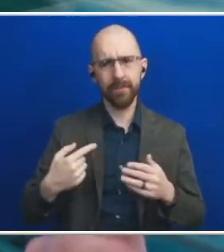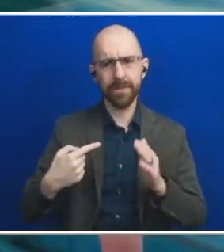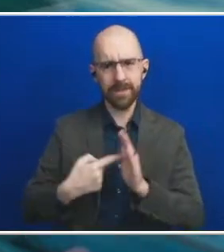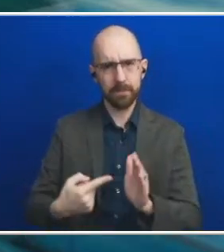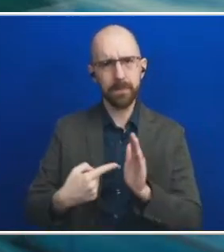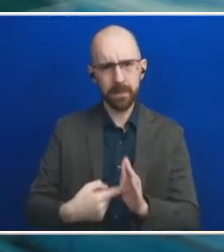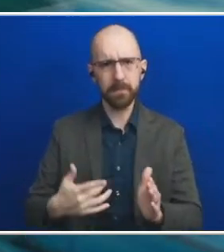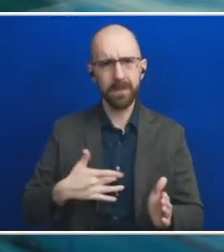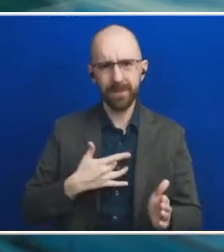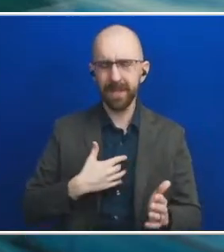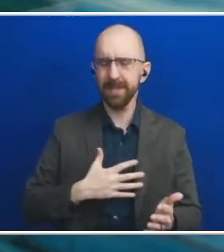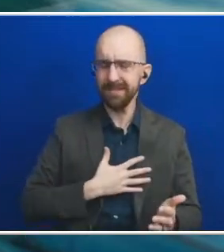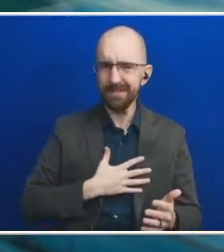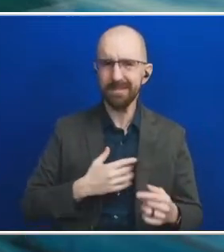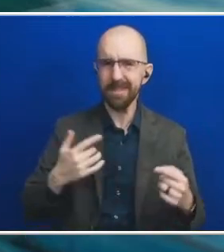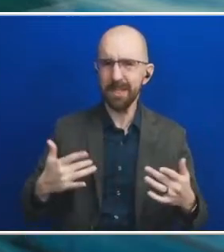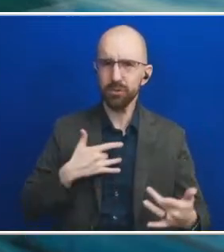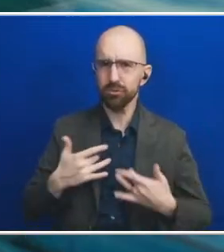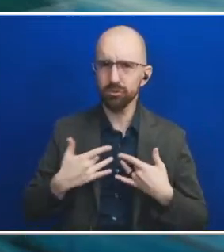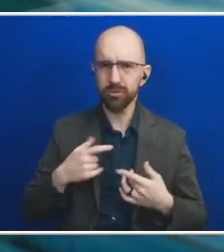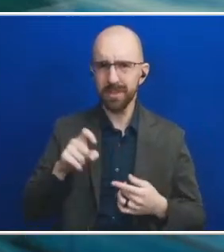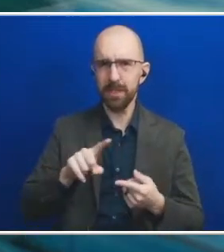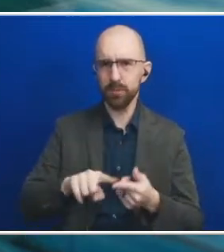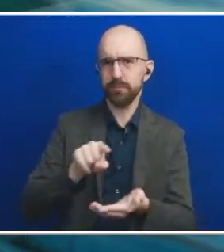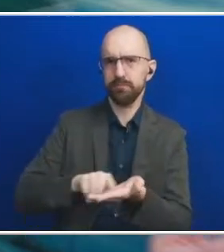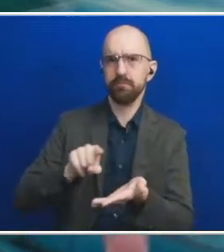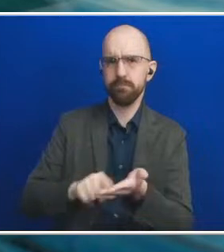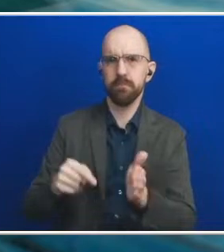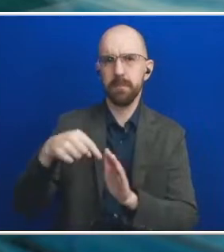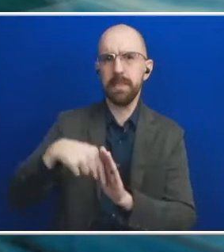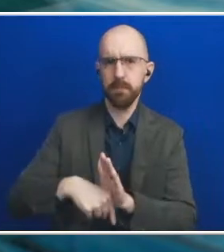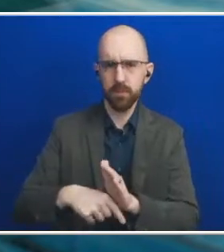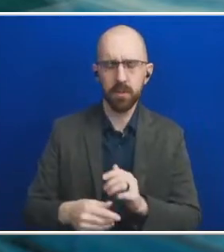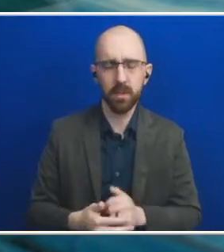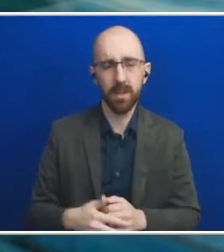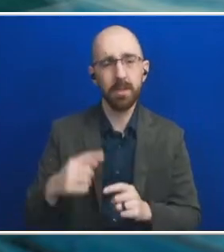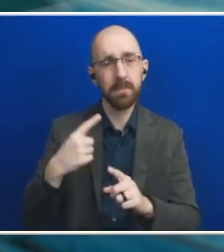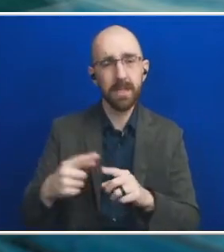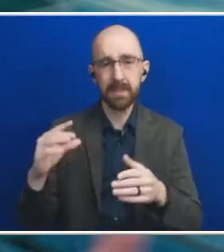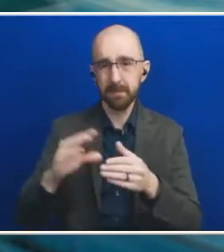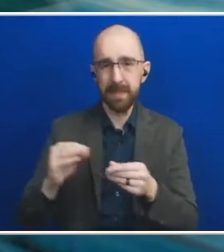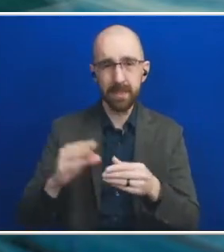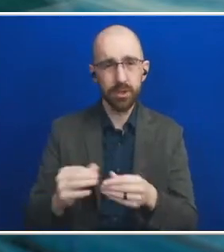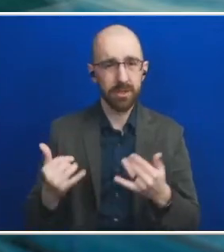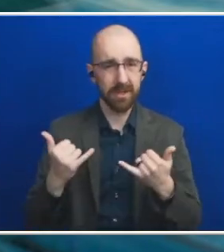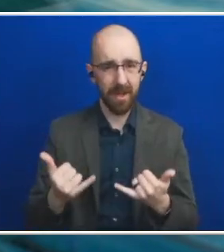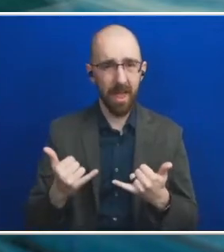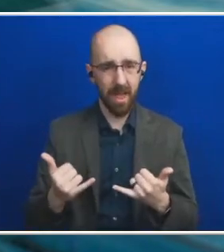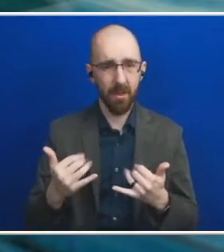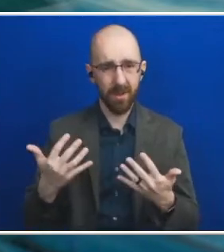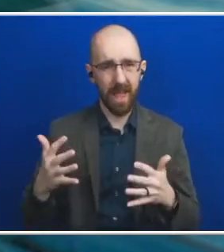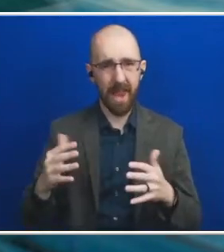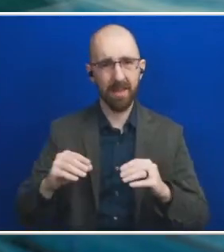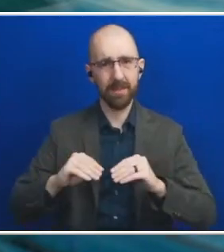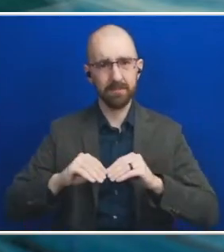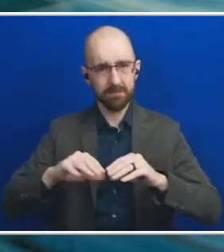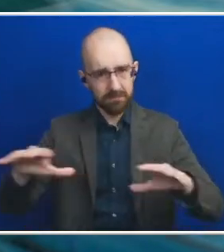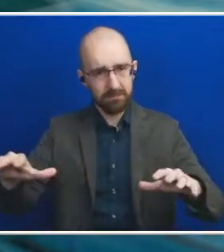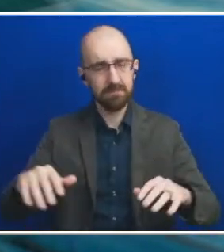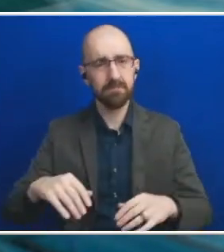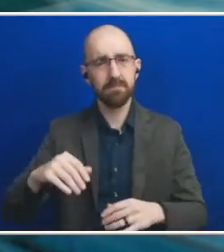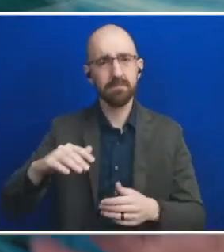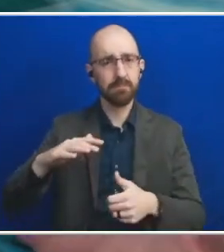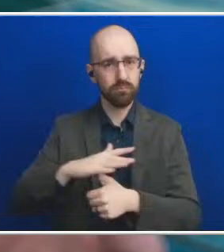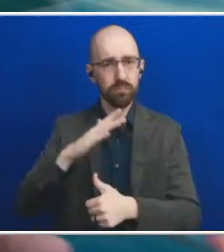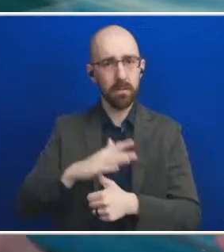concerned. We need to look into this further. Plus, this message is now kind of getting out to the primary care doctors, getting out to the internal medicine